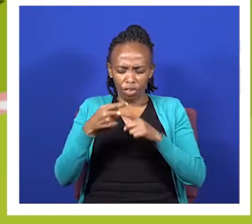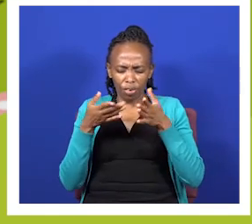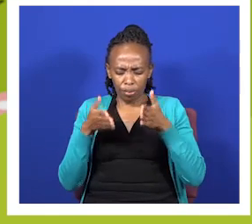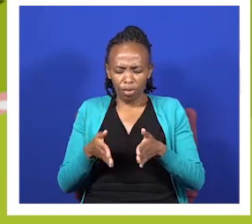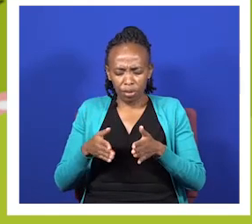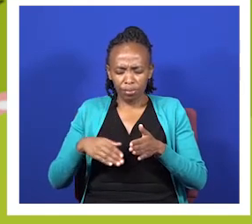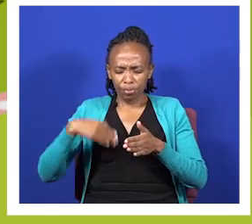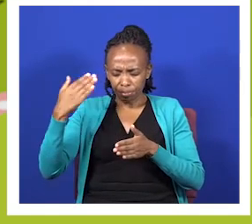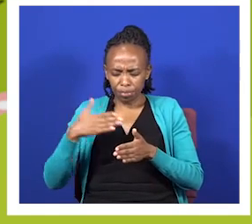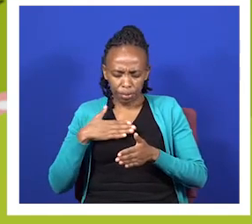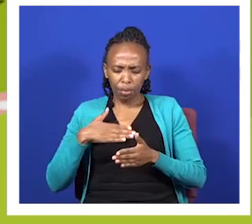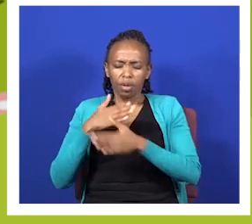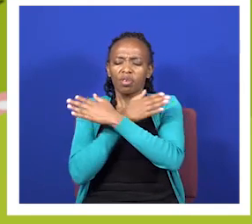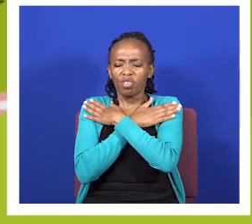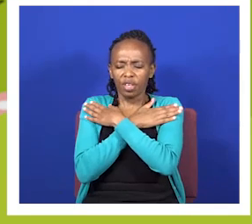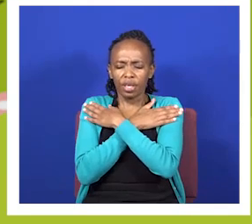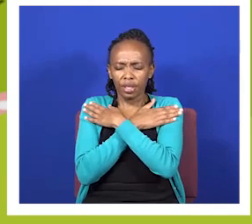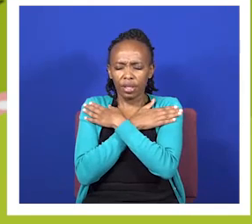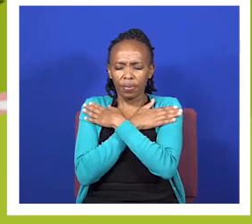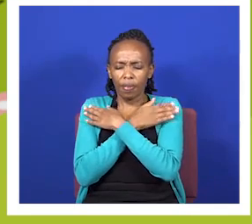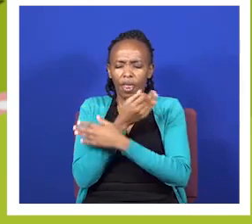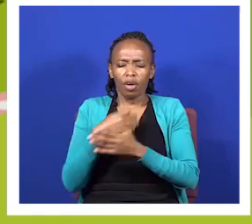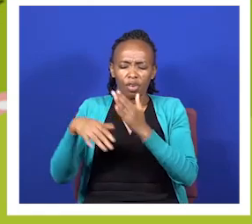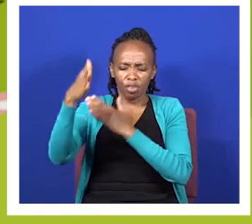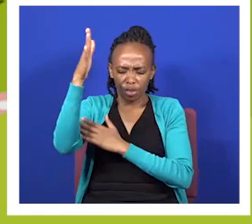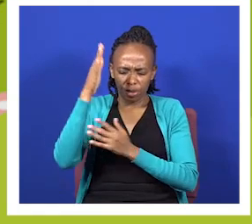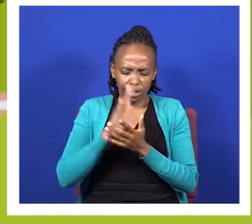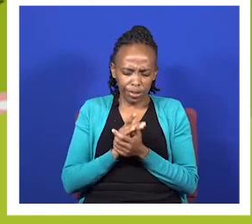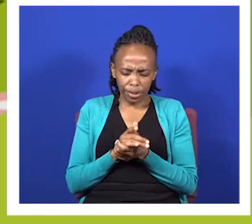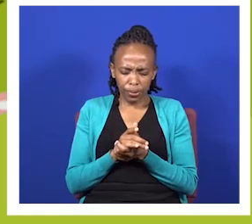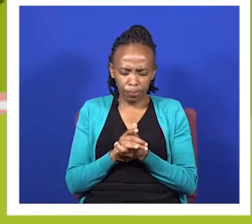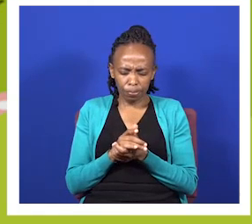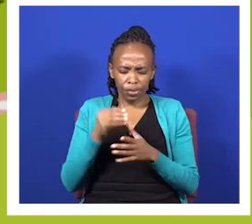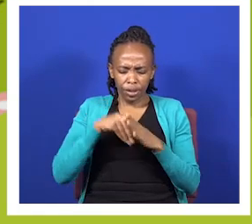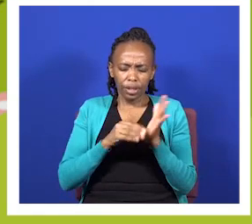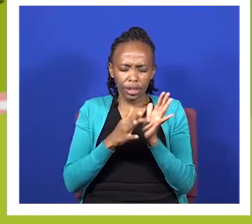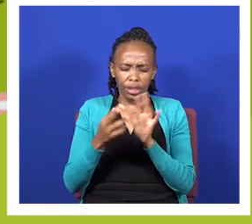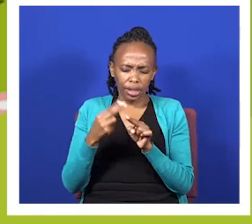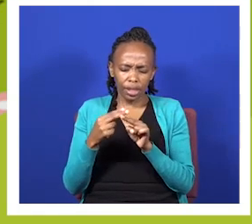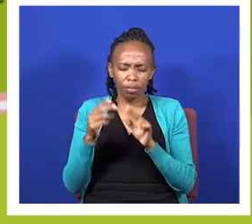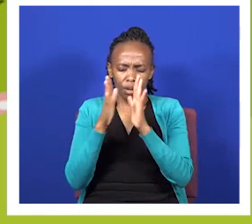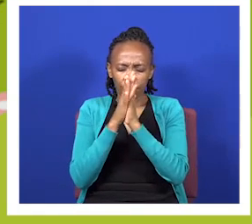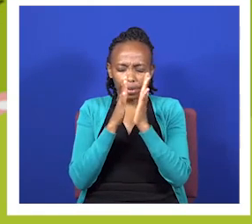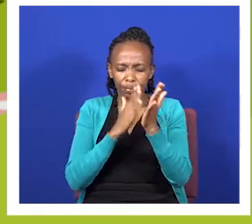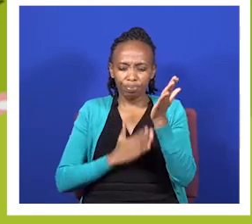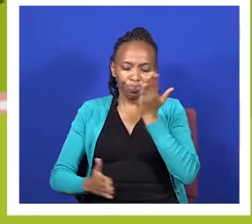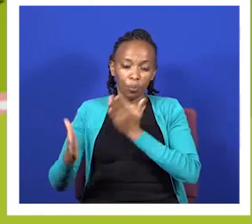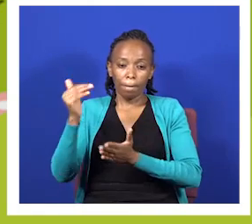From now on, I am a friend of God. In Jesus' name I